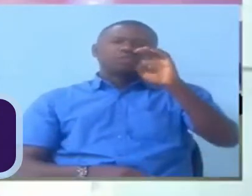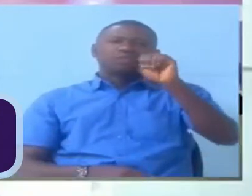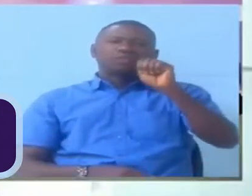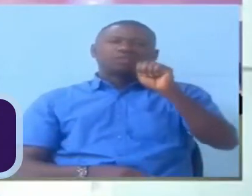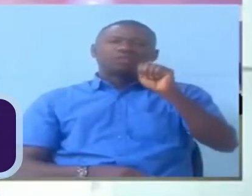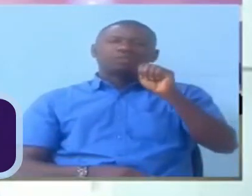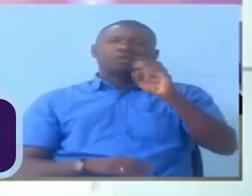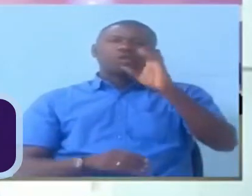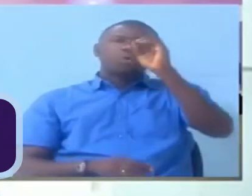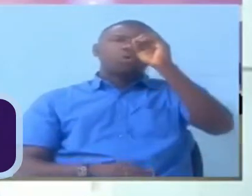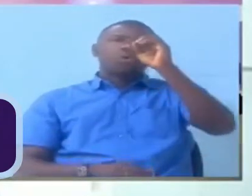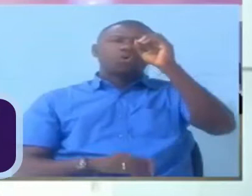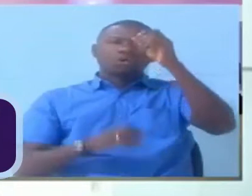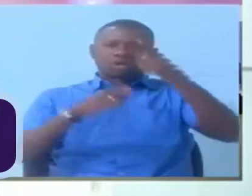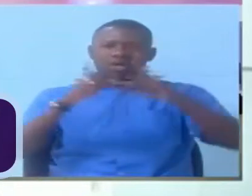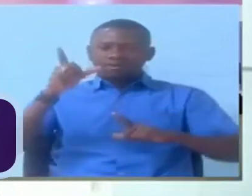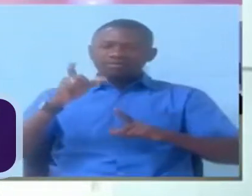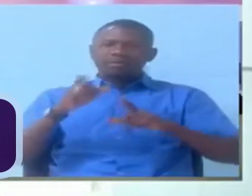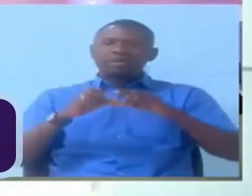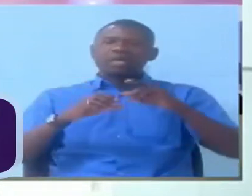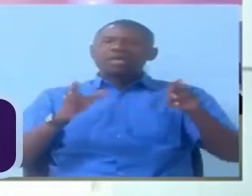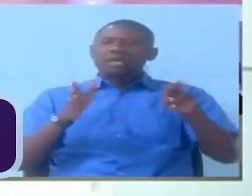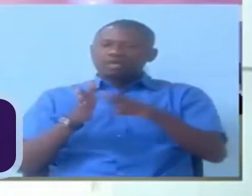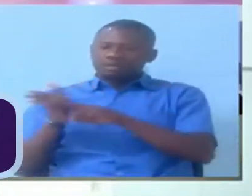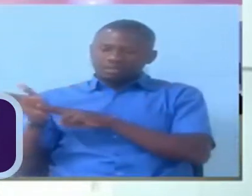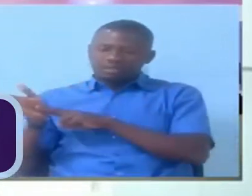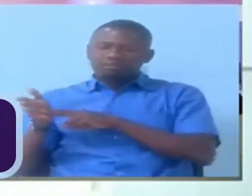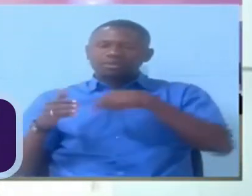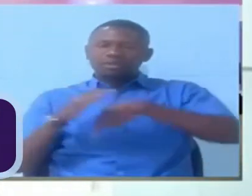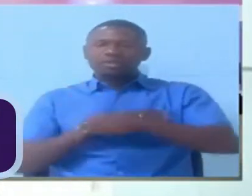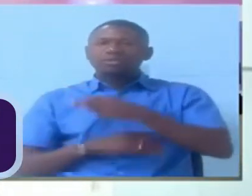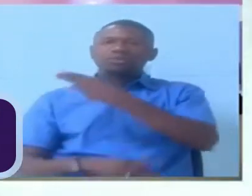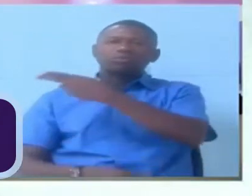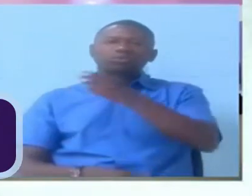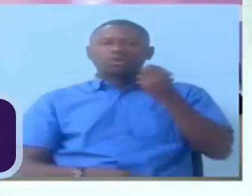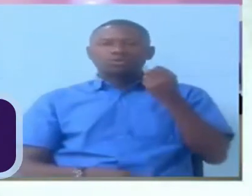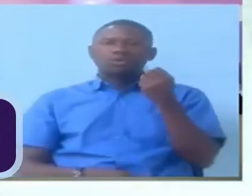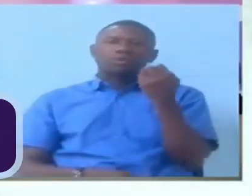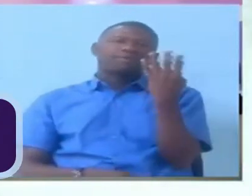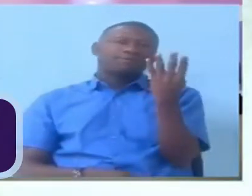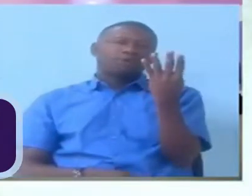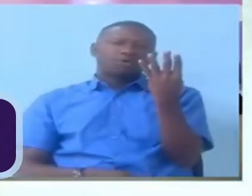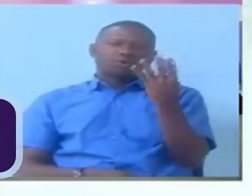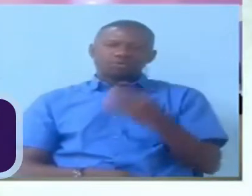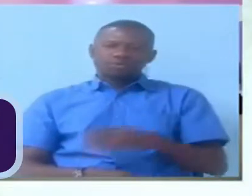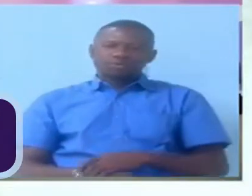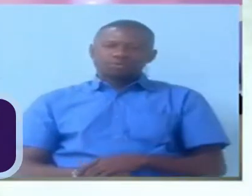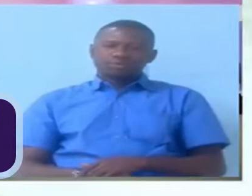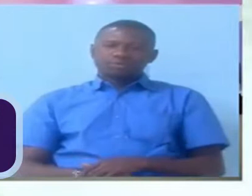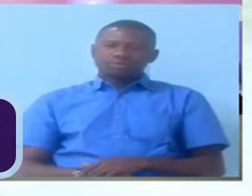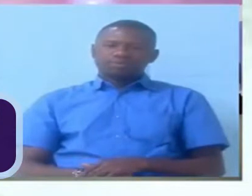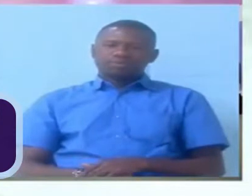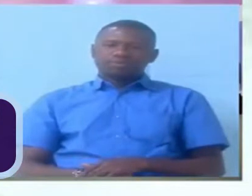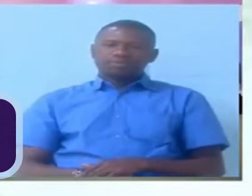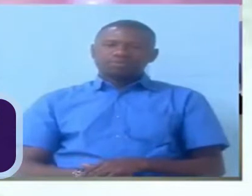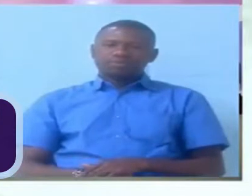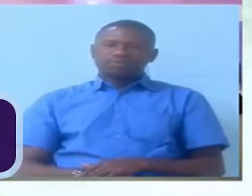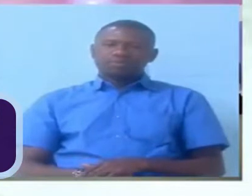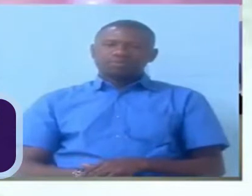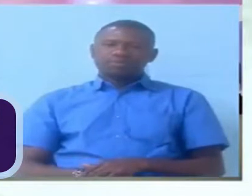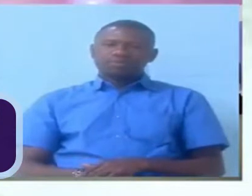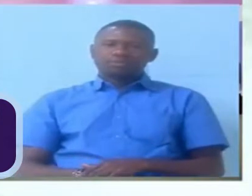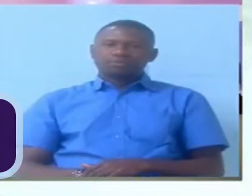and I proceeded to St. Augustine's senior secondary school. But auto natanata St. Augustine's senior secondary karambungul to. That is Pajuv, right?